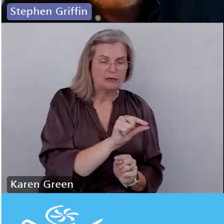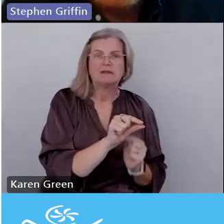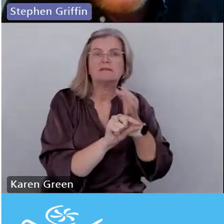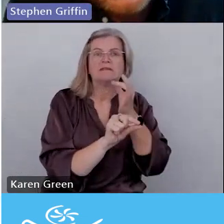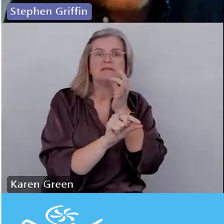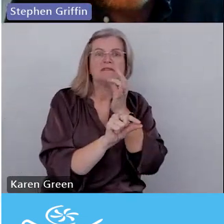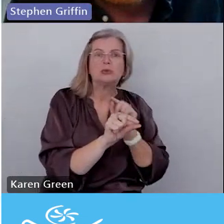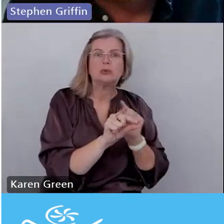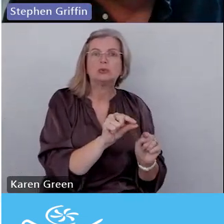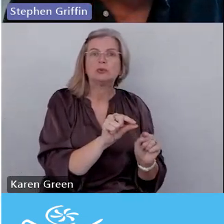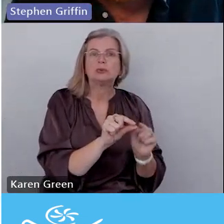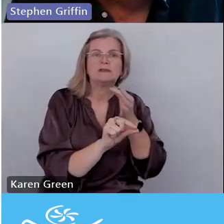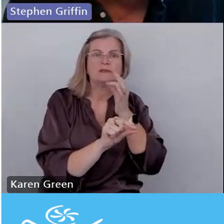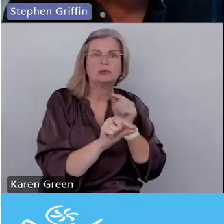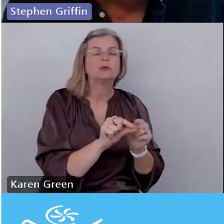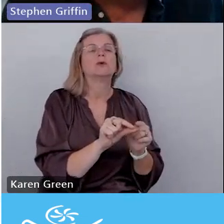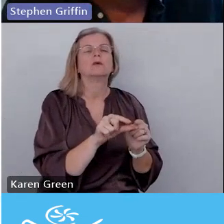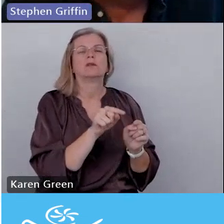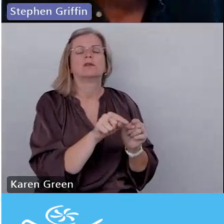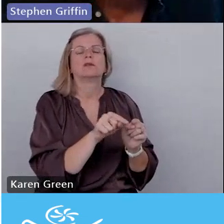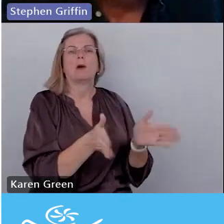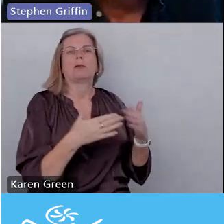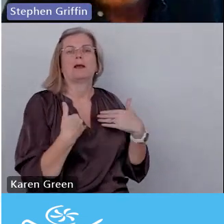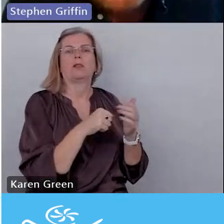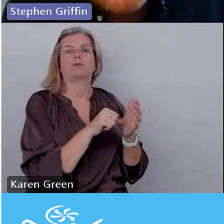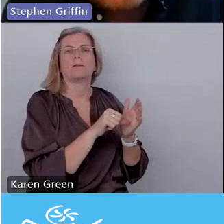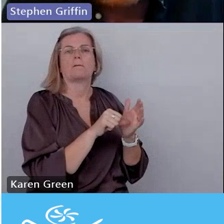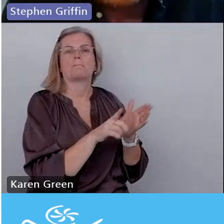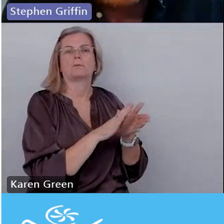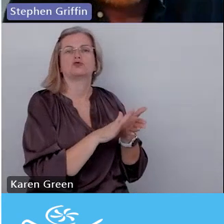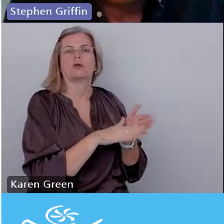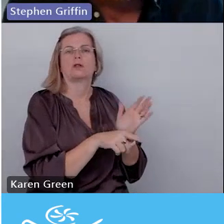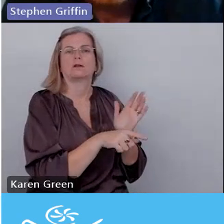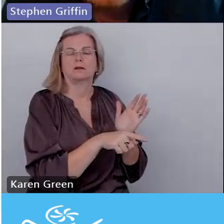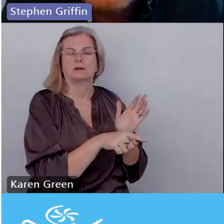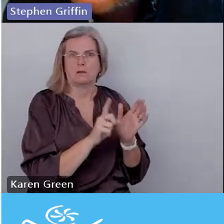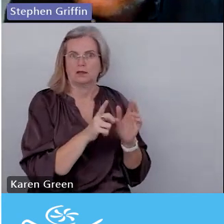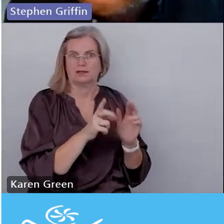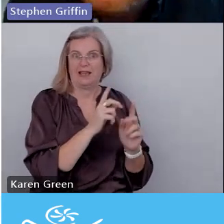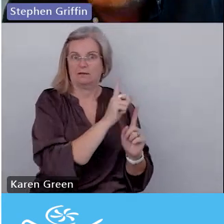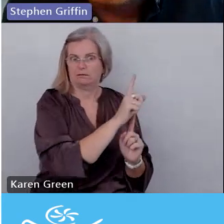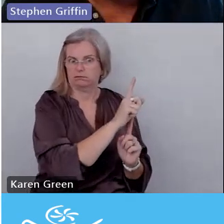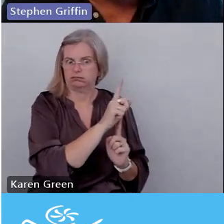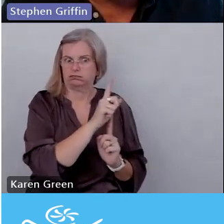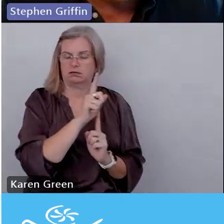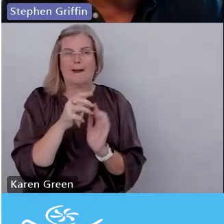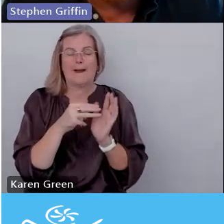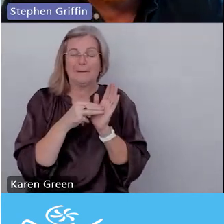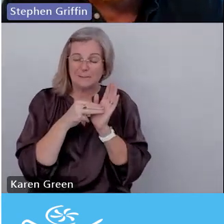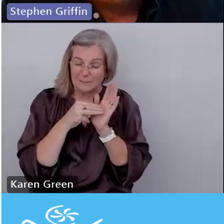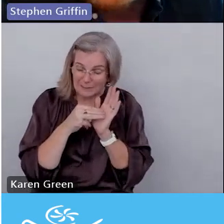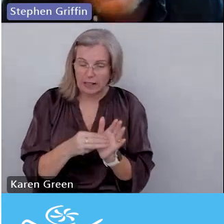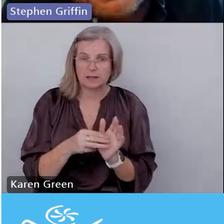terms of a public health problem that we have to do something about. But when we see peaks of virus infection running into the millions of people, either in